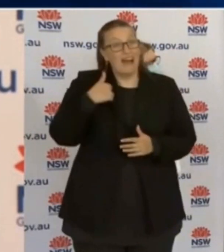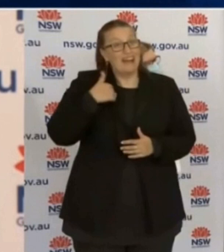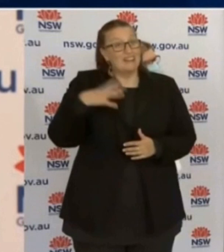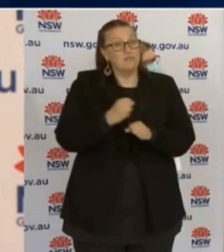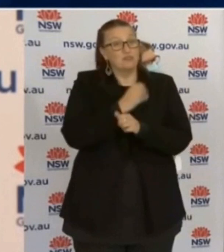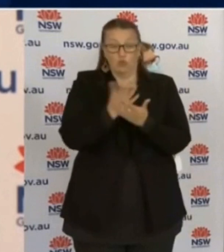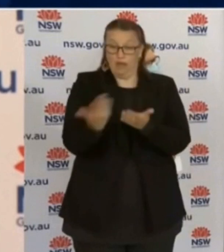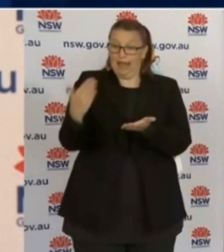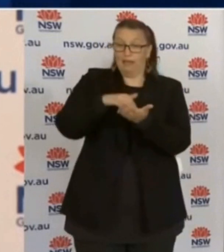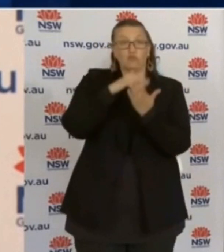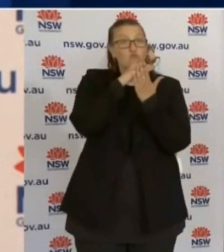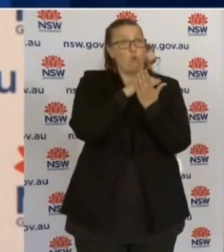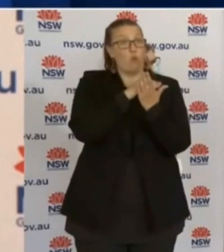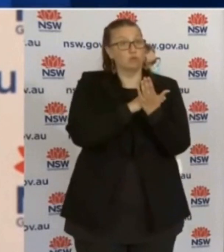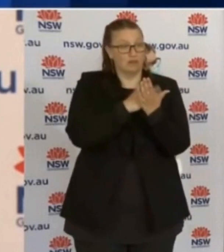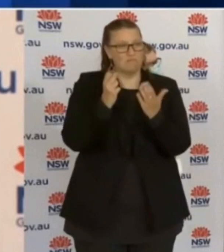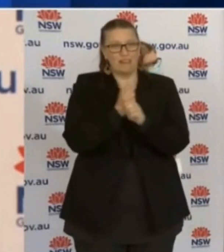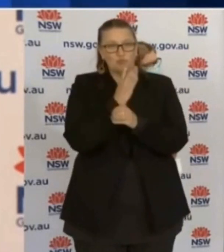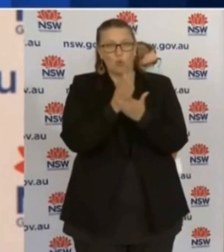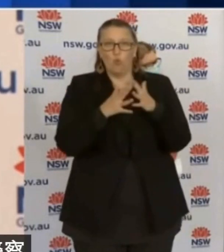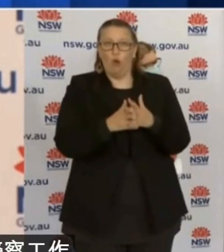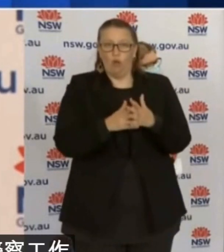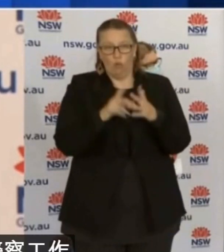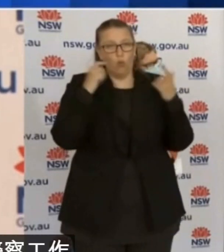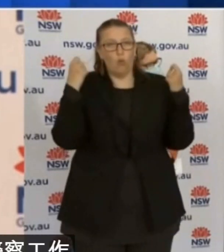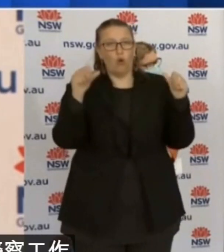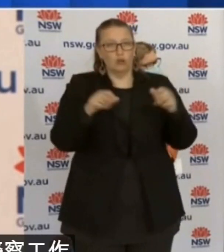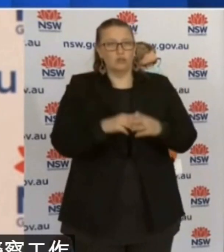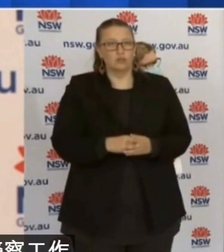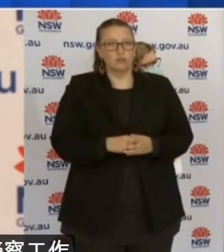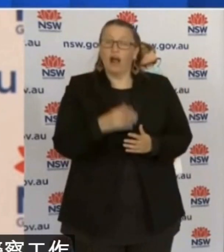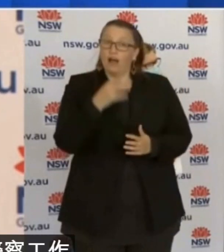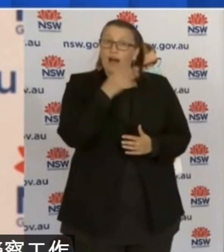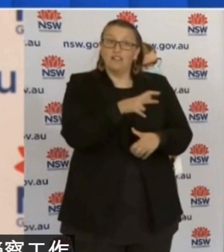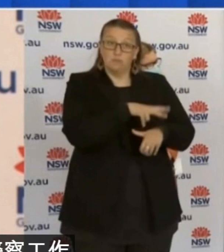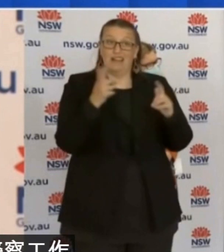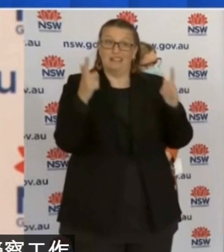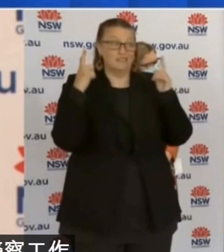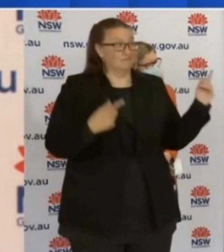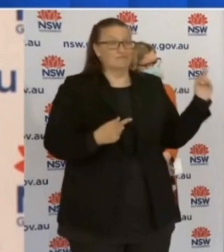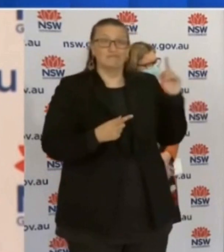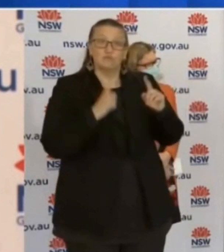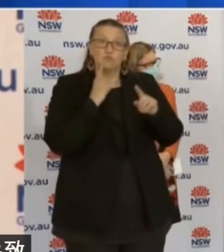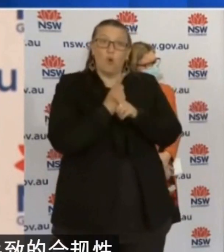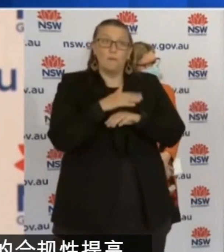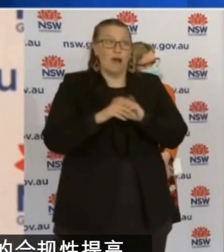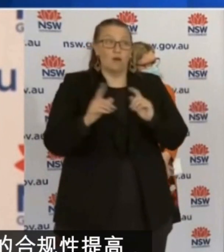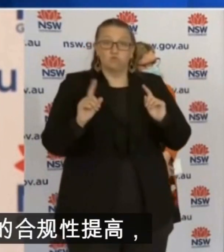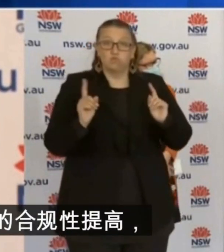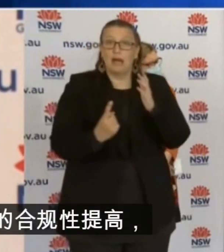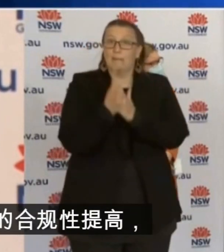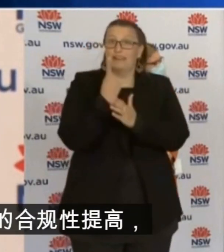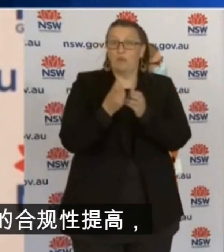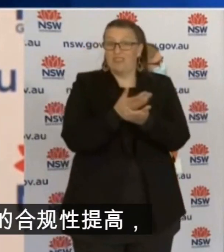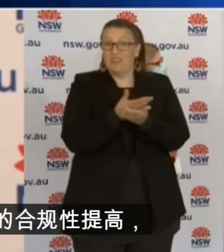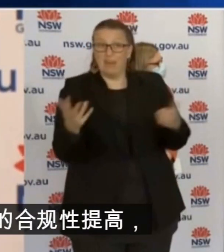about the additional police work in those areas of concern, which has seen greater levels of compliance as a result of that presence. And Deputy